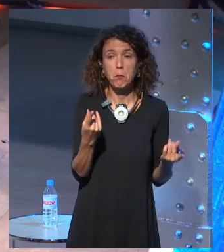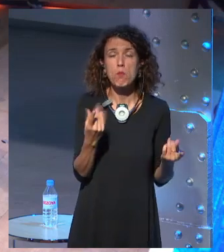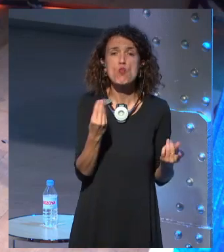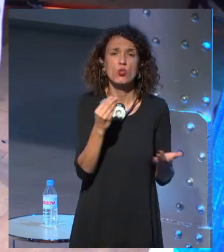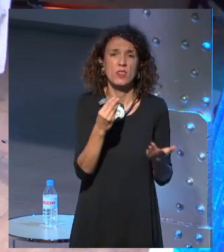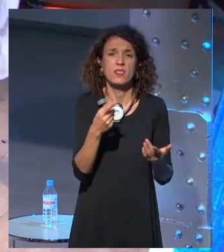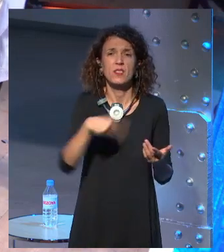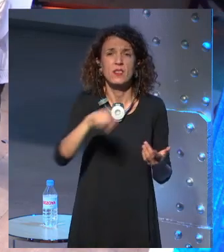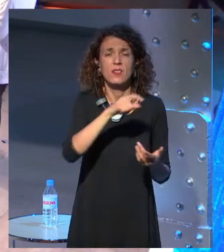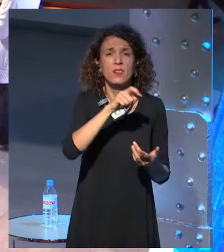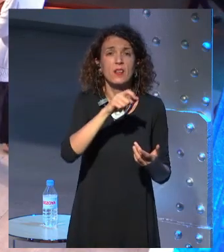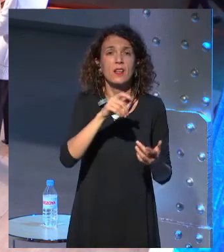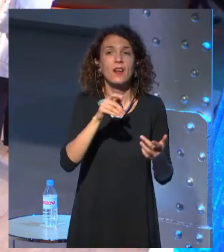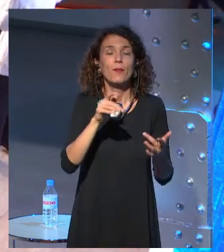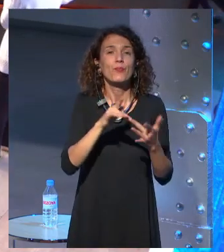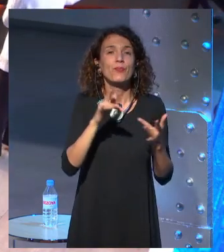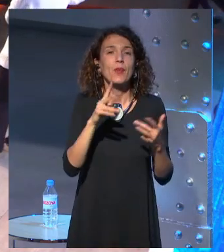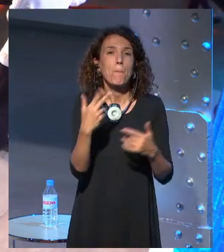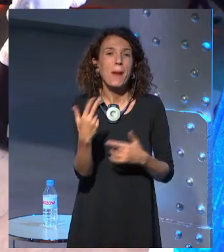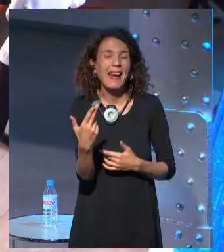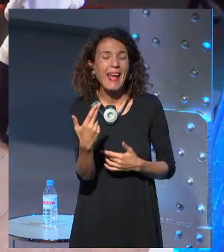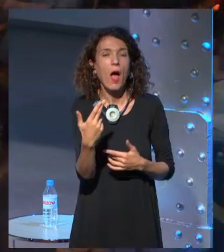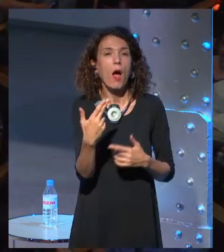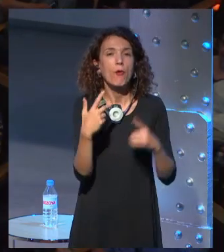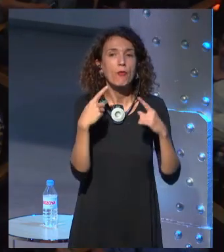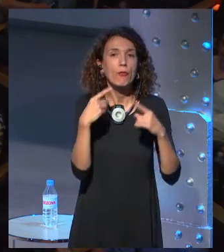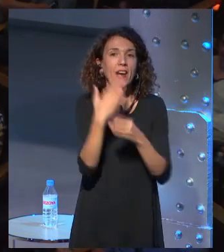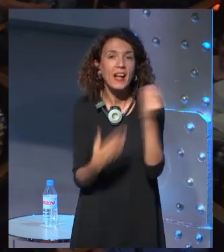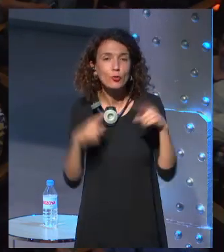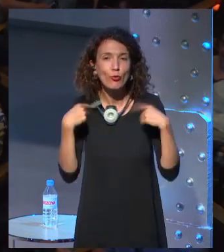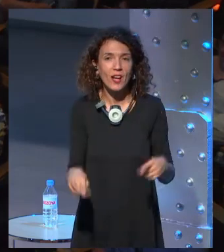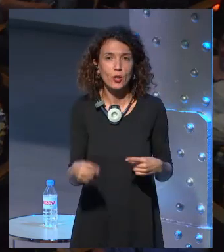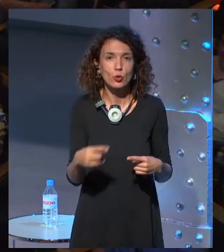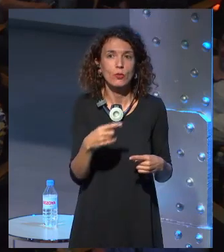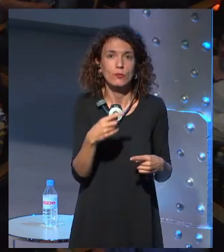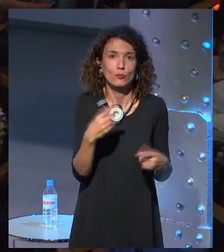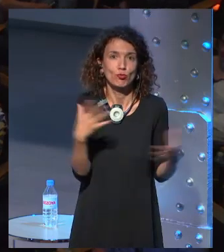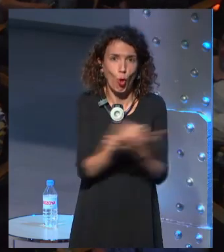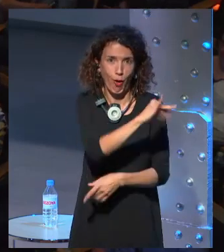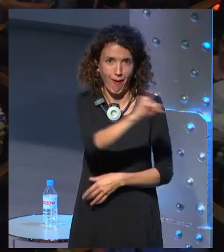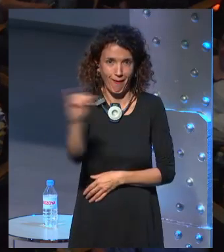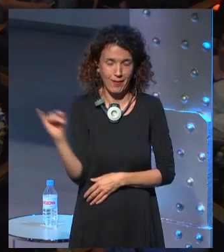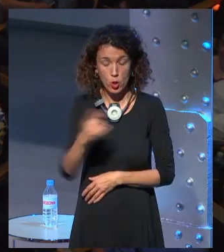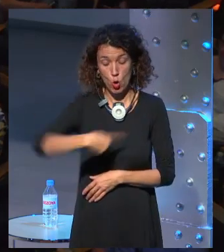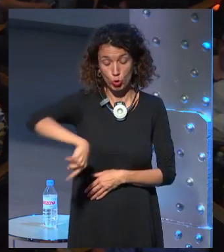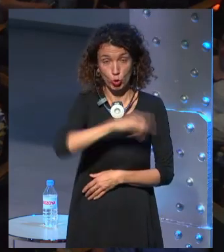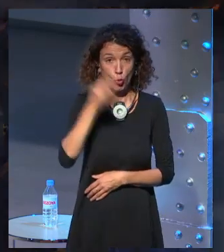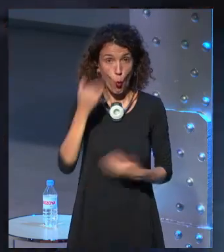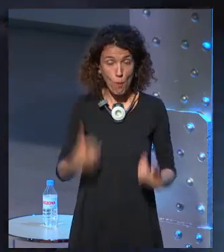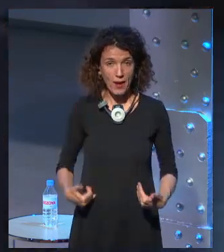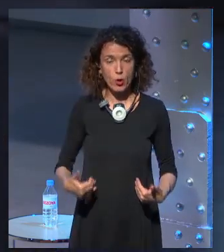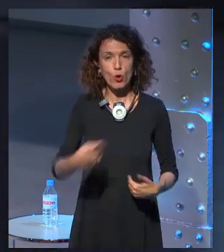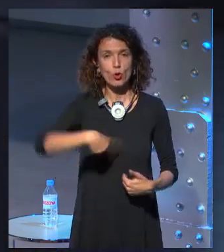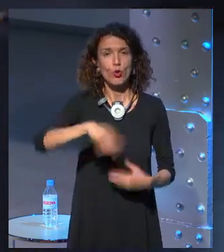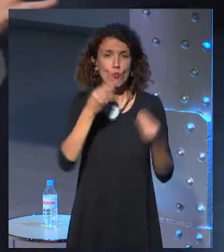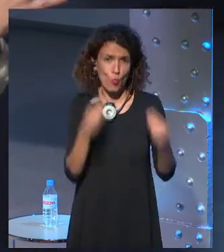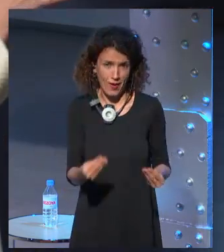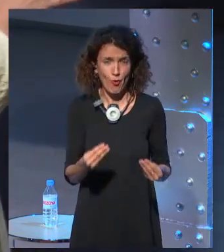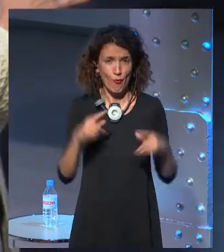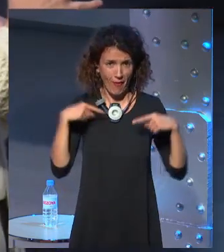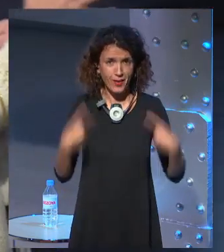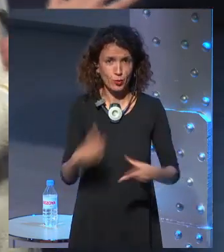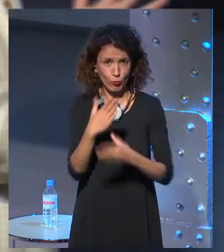relationship, right? These are all the things that we as humans are particularly good at, and this is